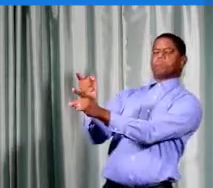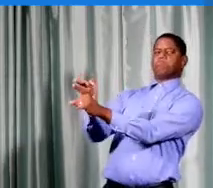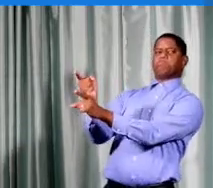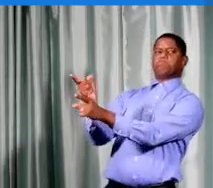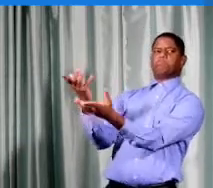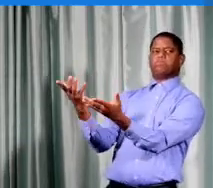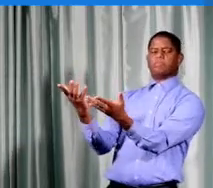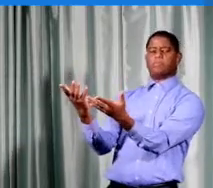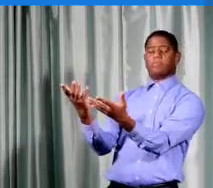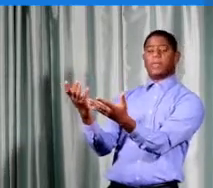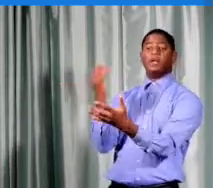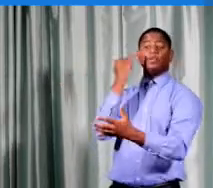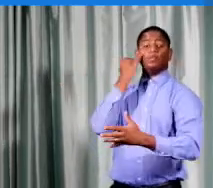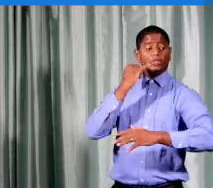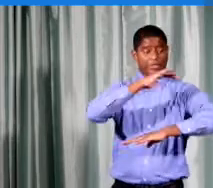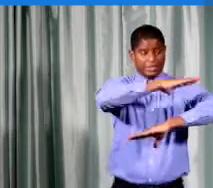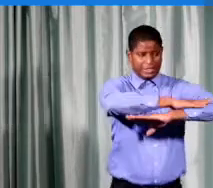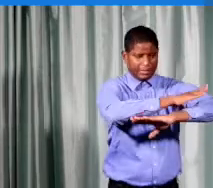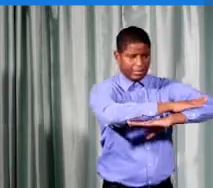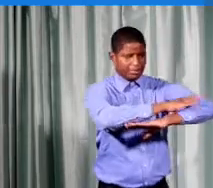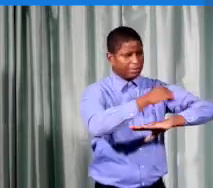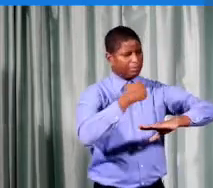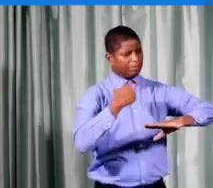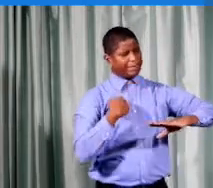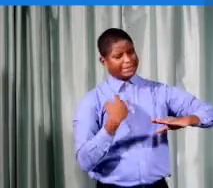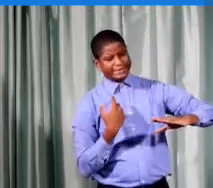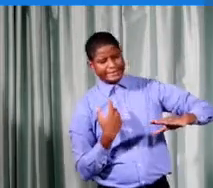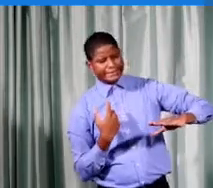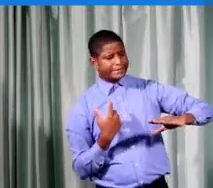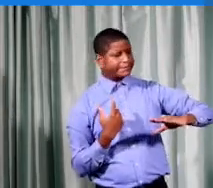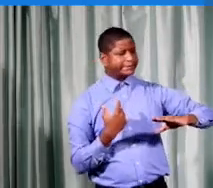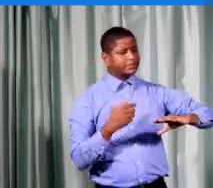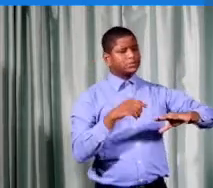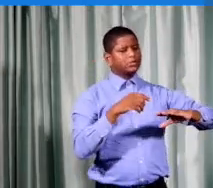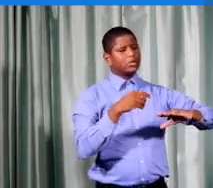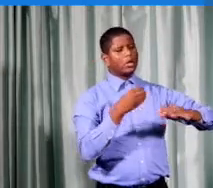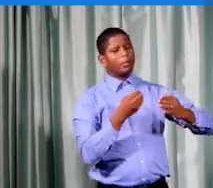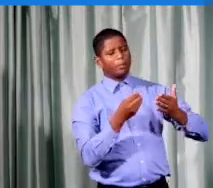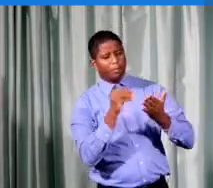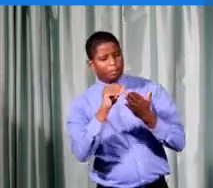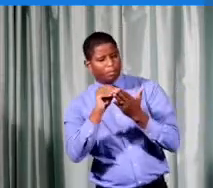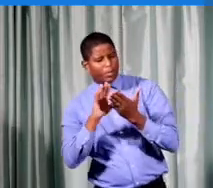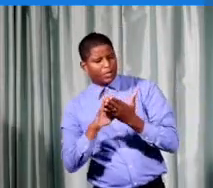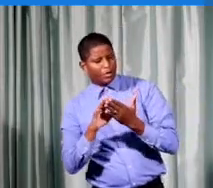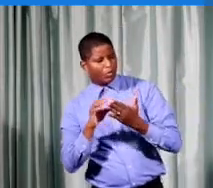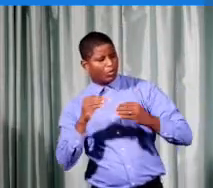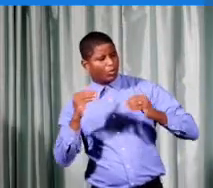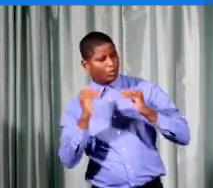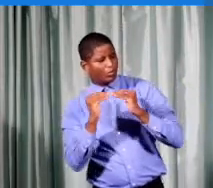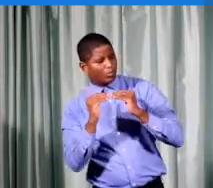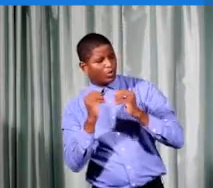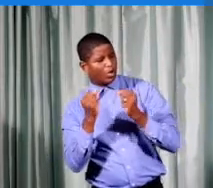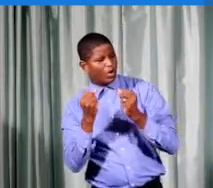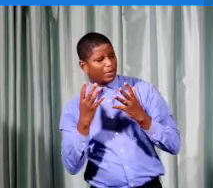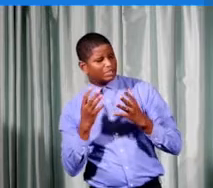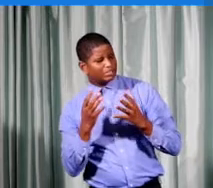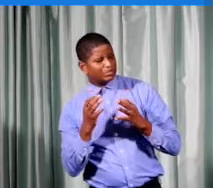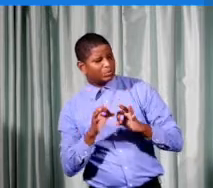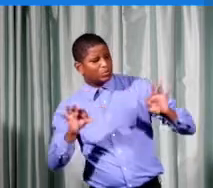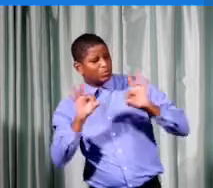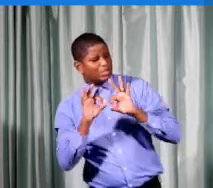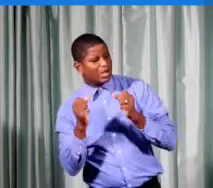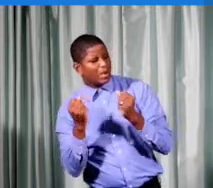desk at how much I paid for it or the table, I have an invoice. Somebody could track back to my bank account and see the money